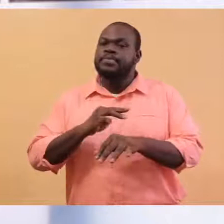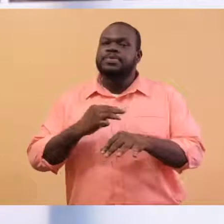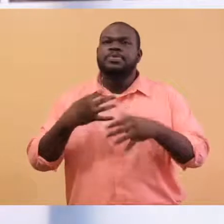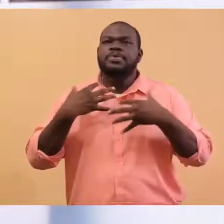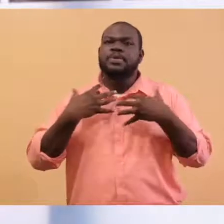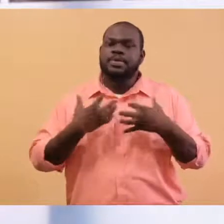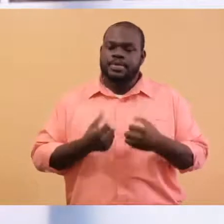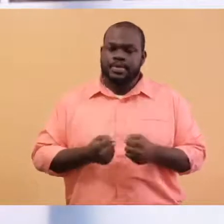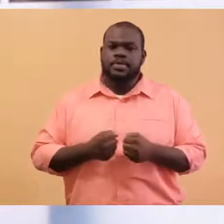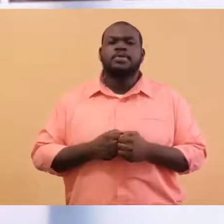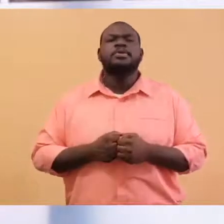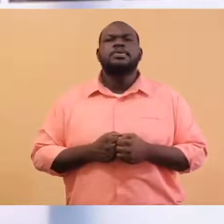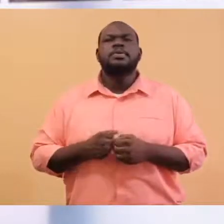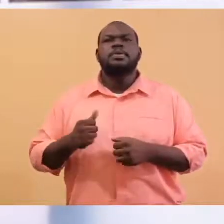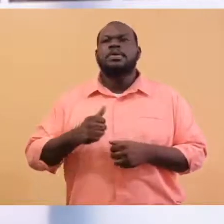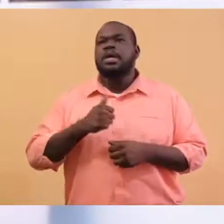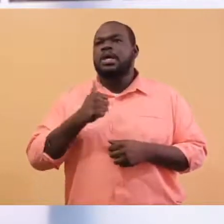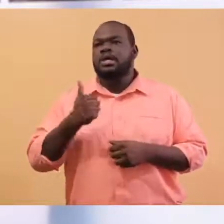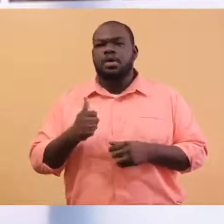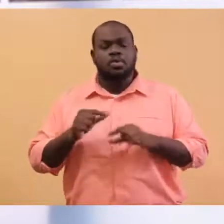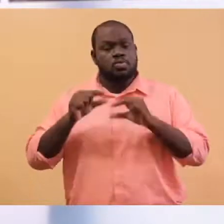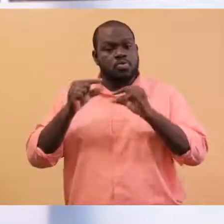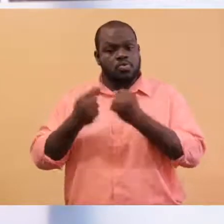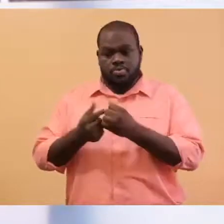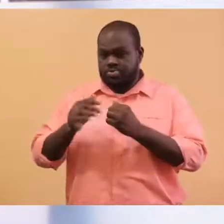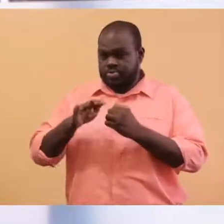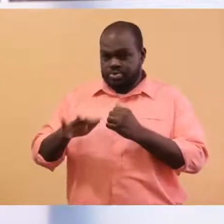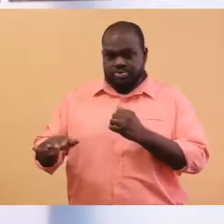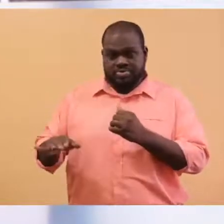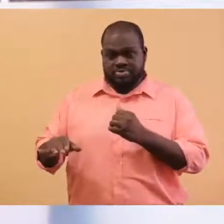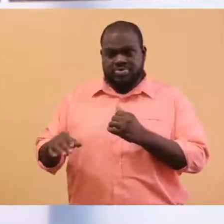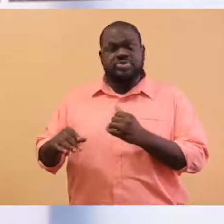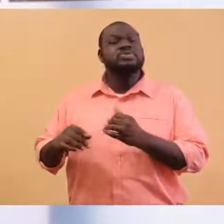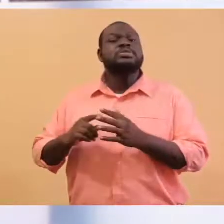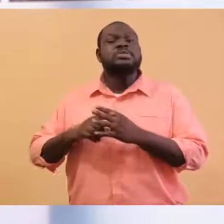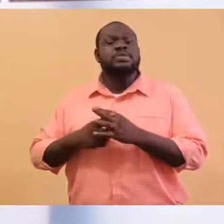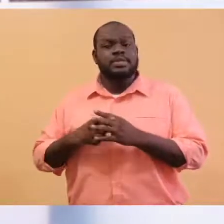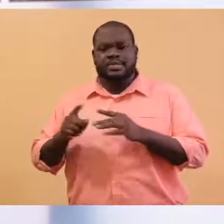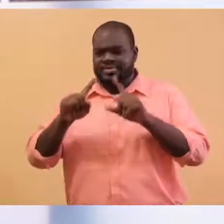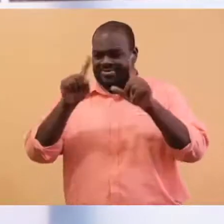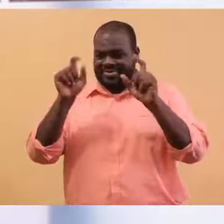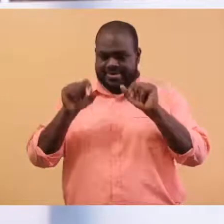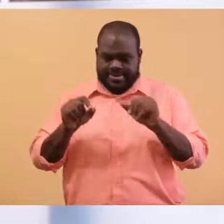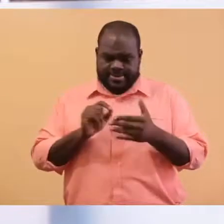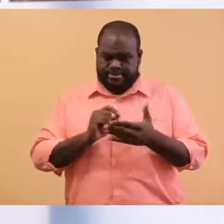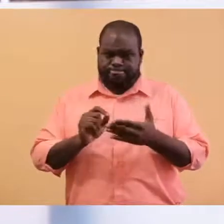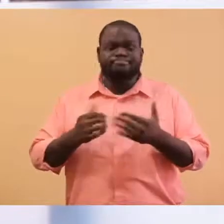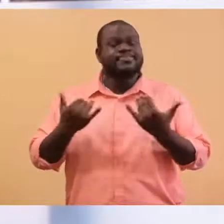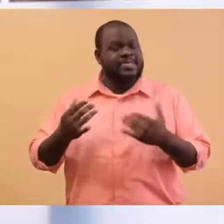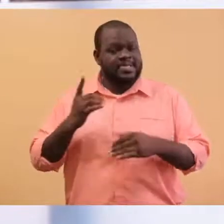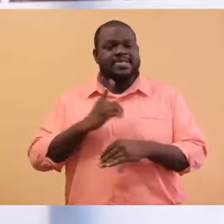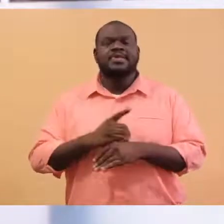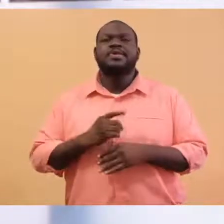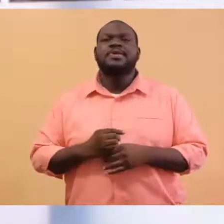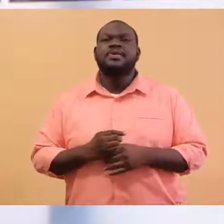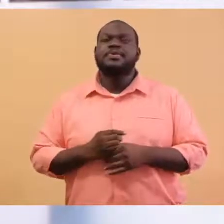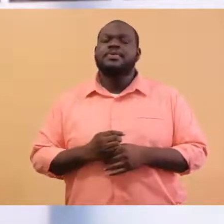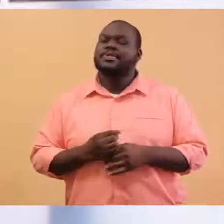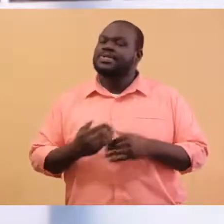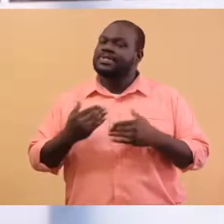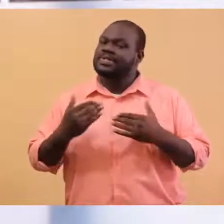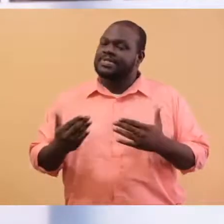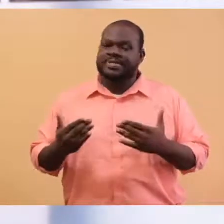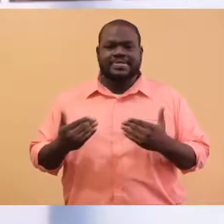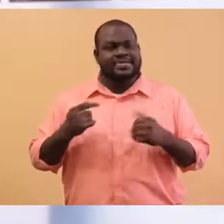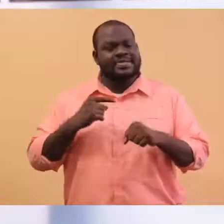our children began their exams today and takes this opportunity to wish our CSEC and CAPE